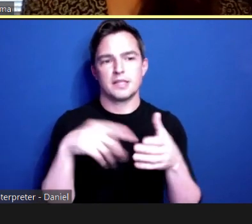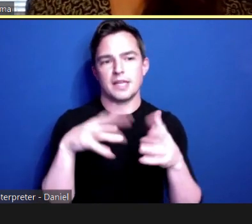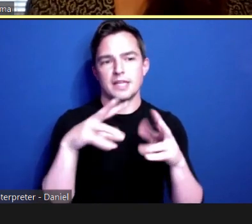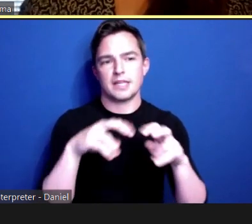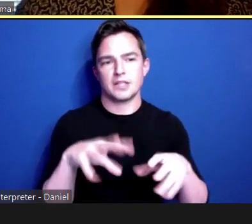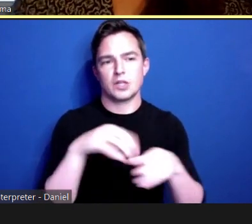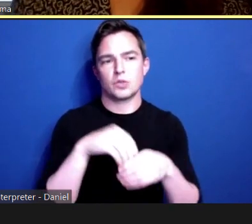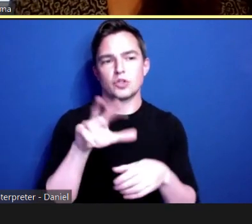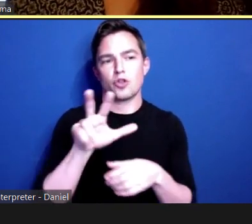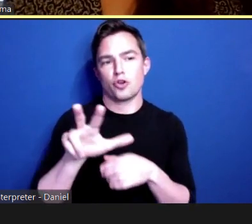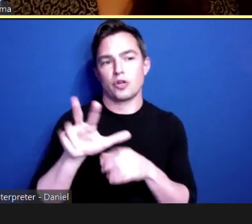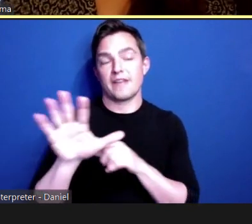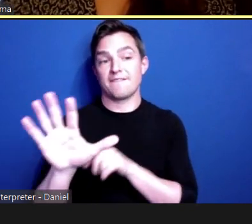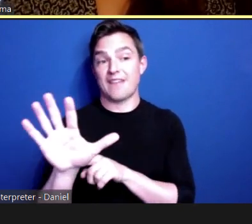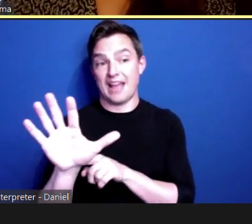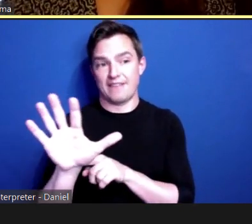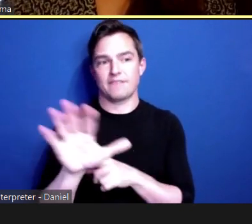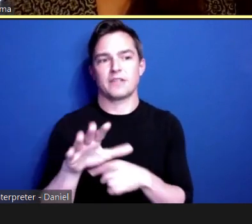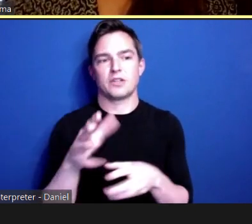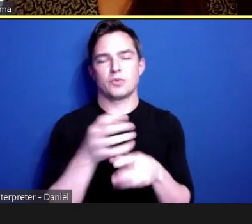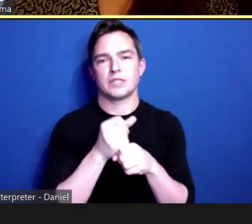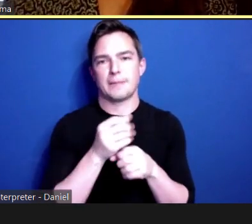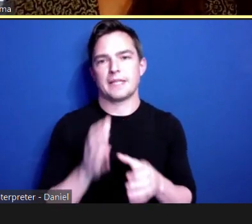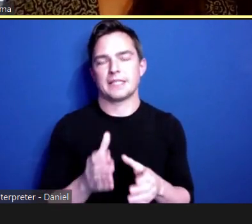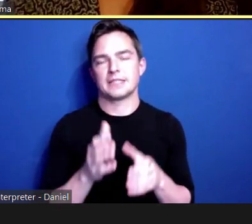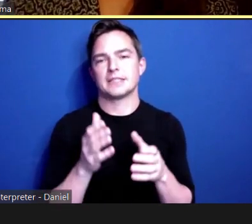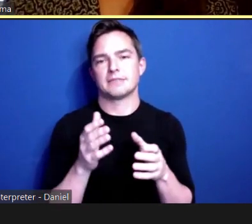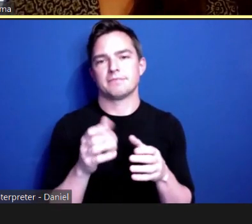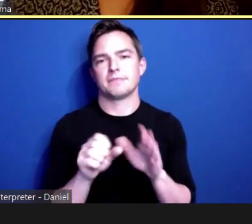35 recipients.